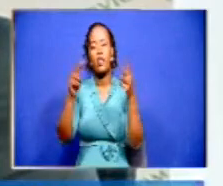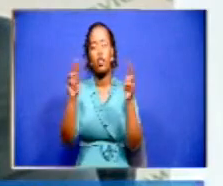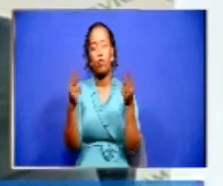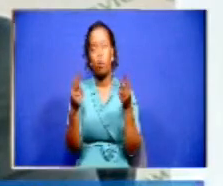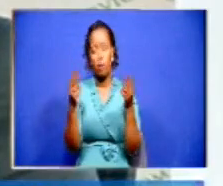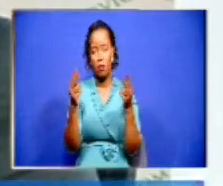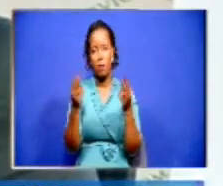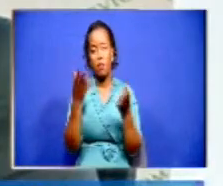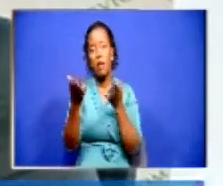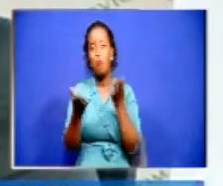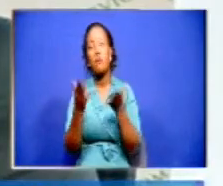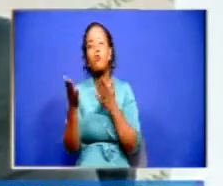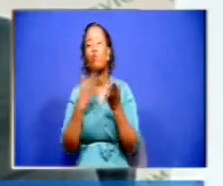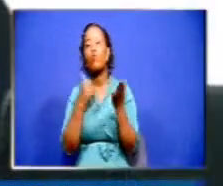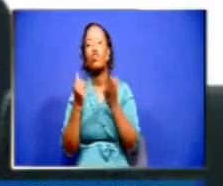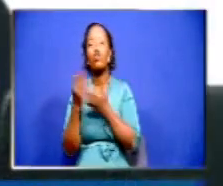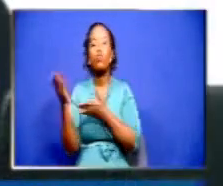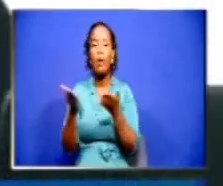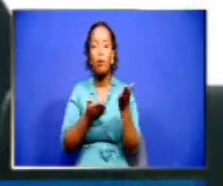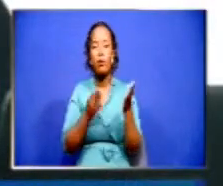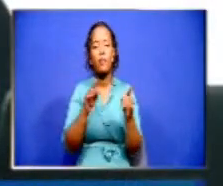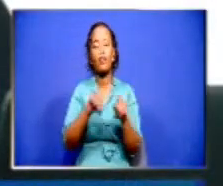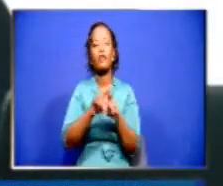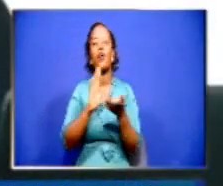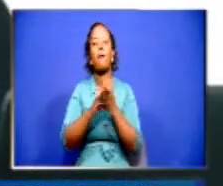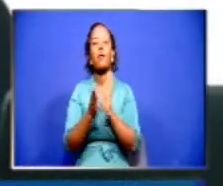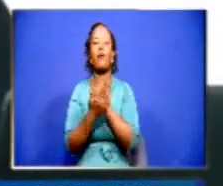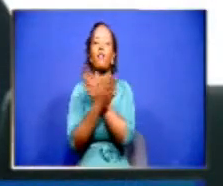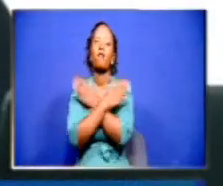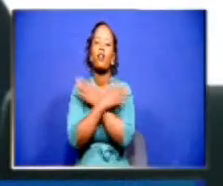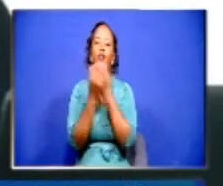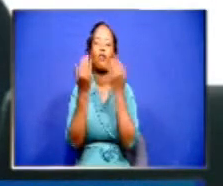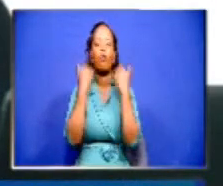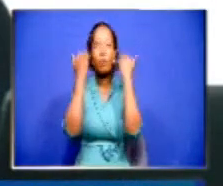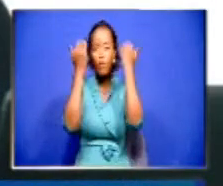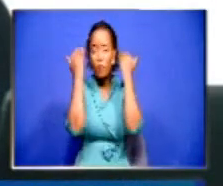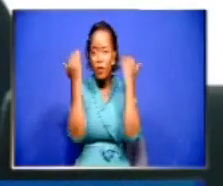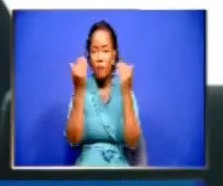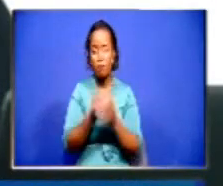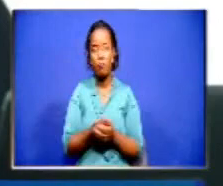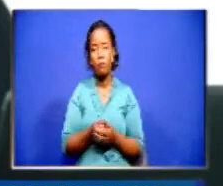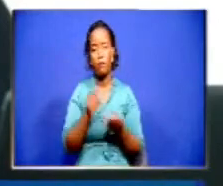matter may want to come in as amicus curiae. We may have other